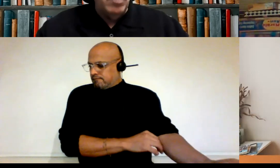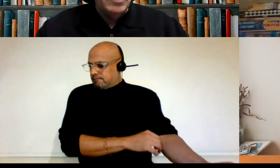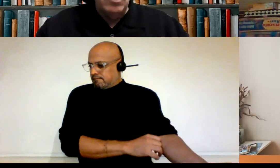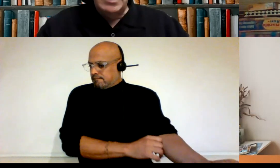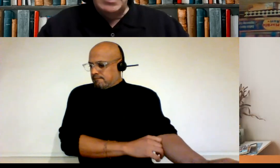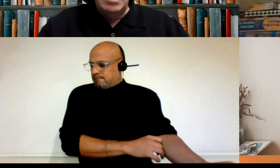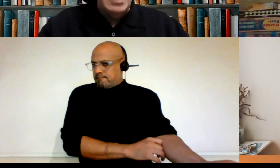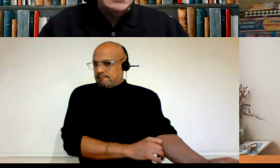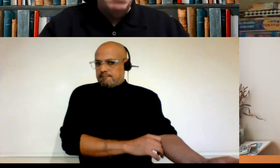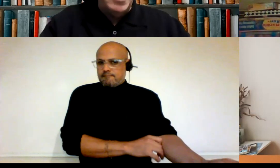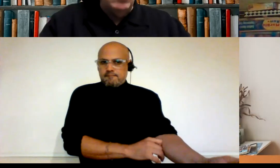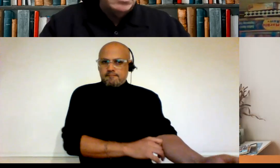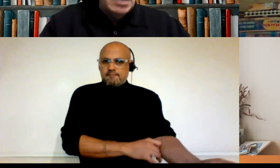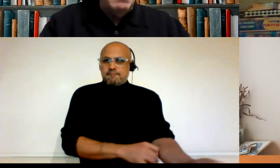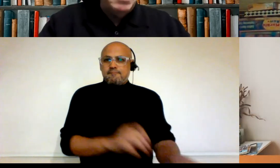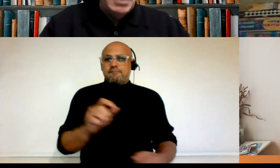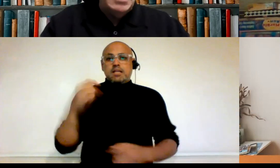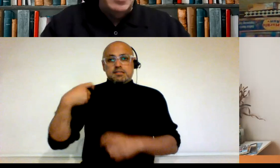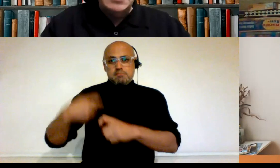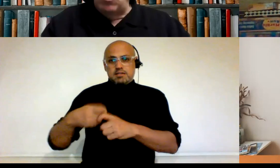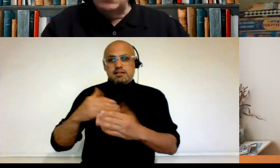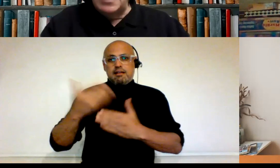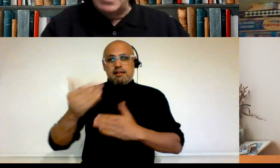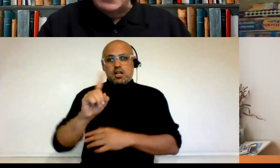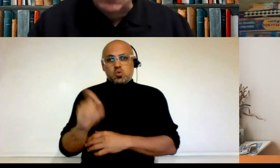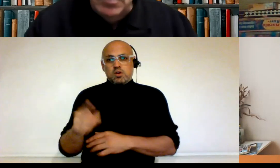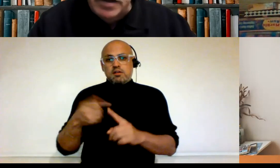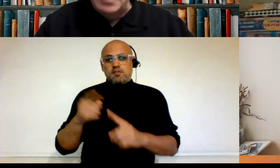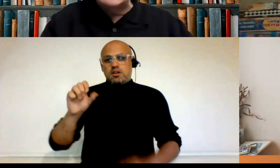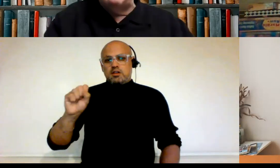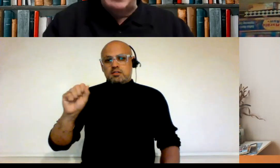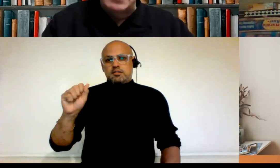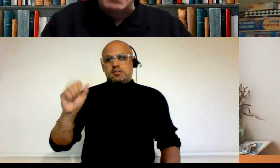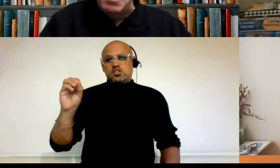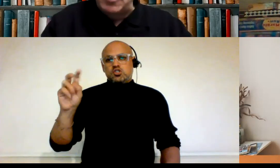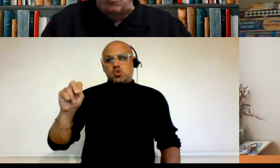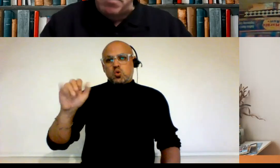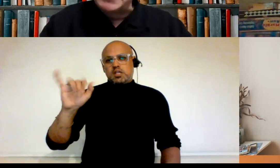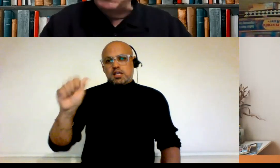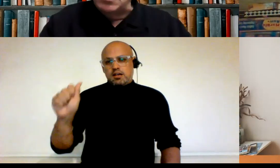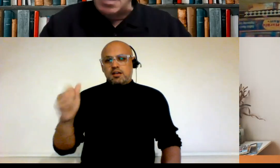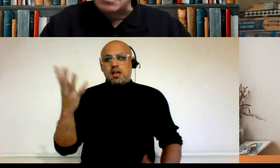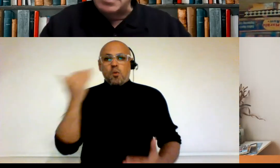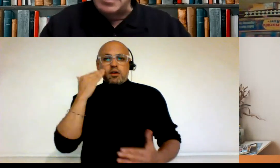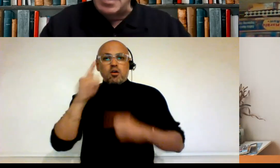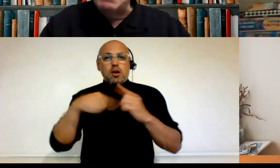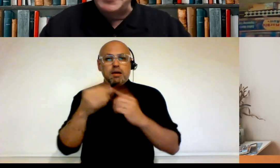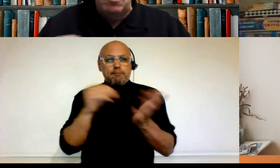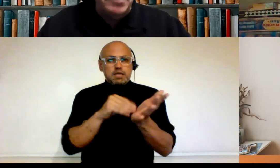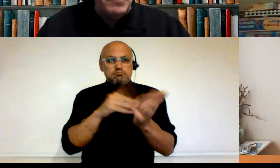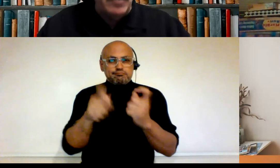Qué bueno. Y esta pregunta viene de This Sonia. Y Sonia, question is from Sonia.